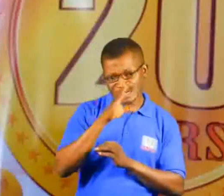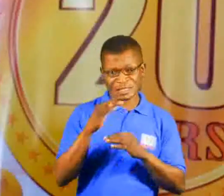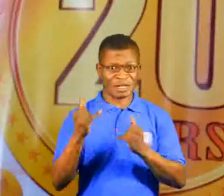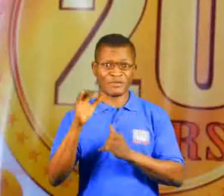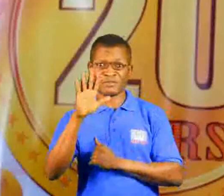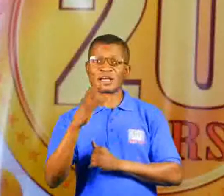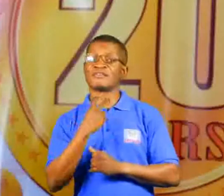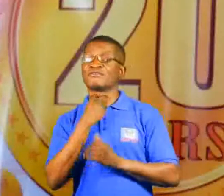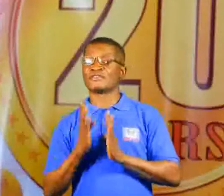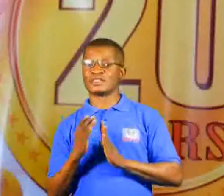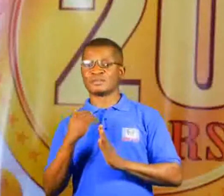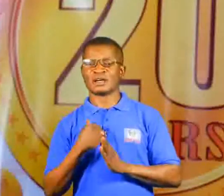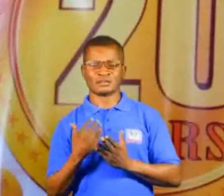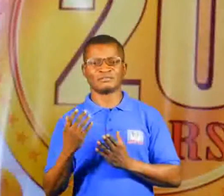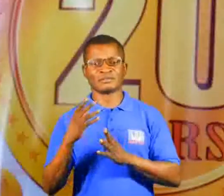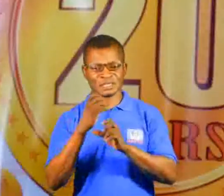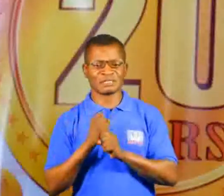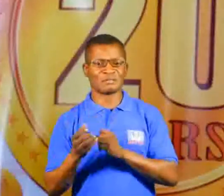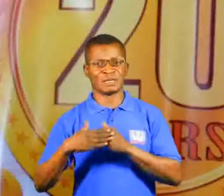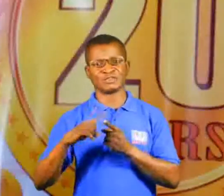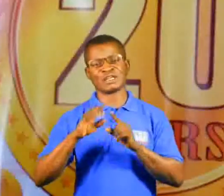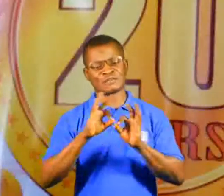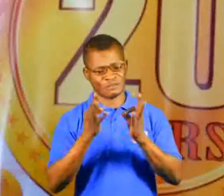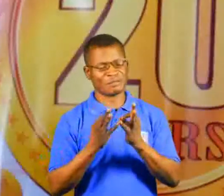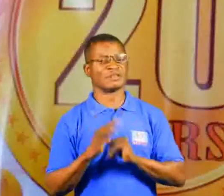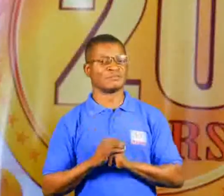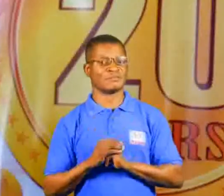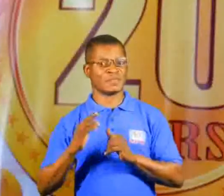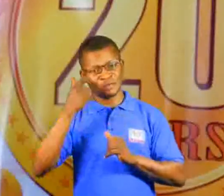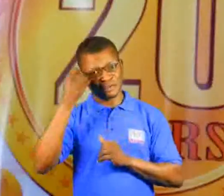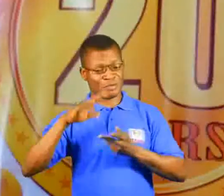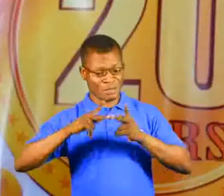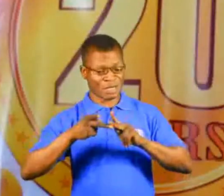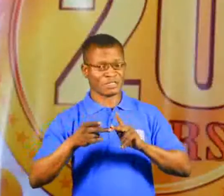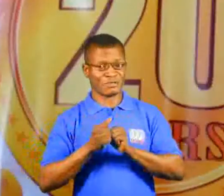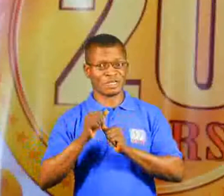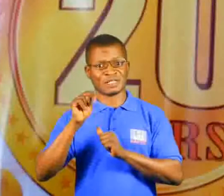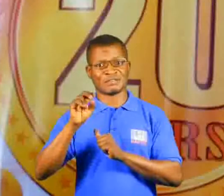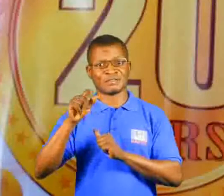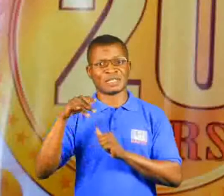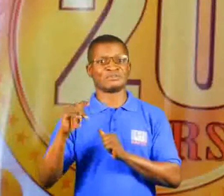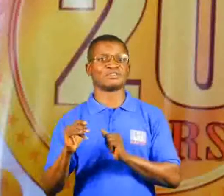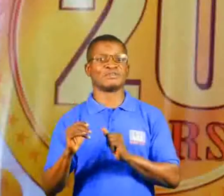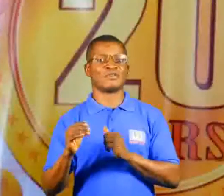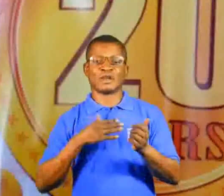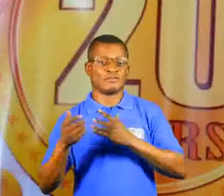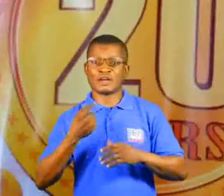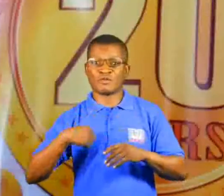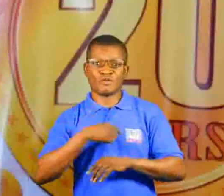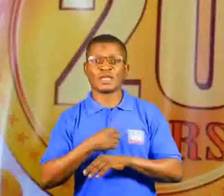their families recently. Partnership, WATCLEF, NAPTIP. A very good thing is that whenever